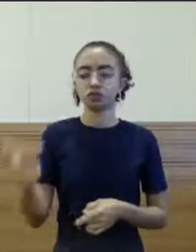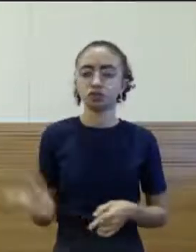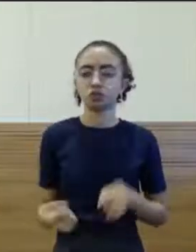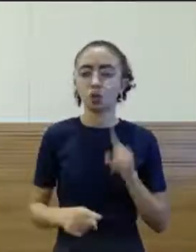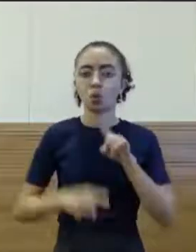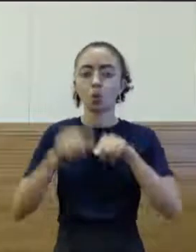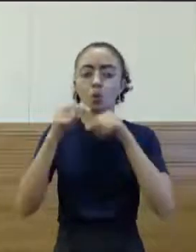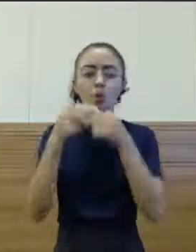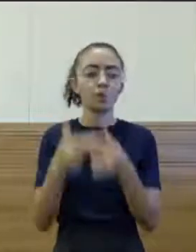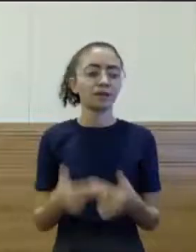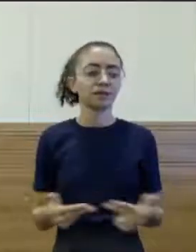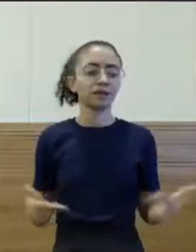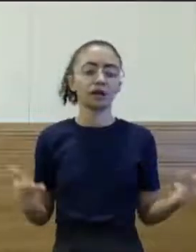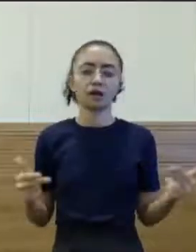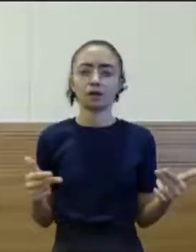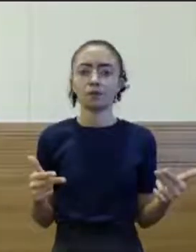tools